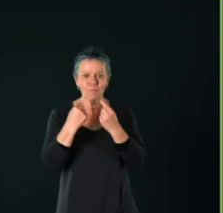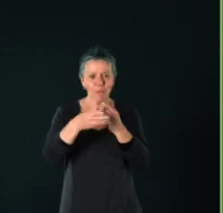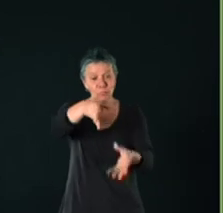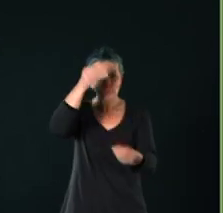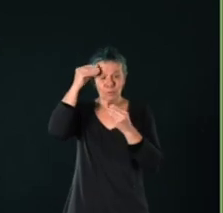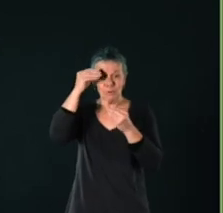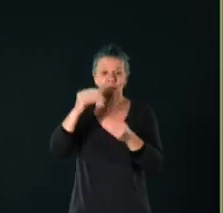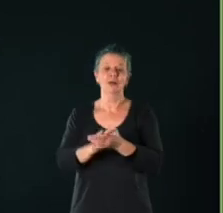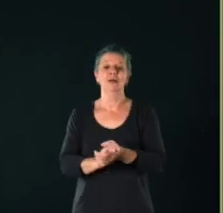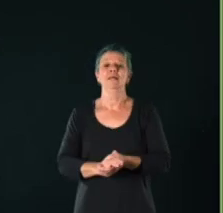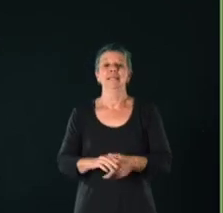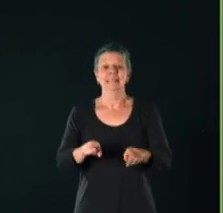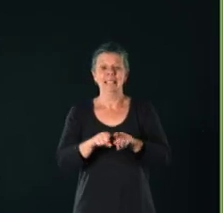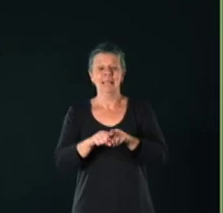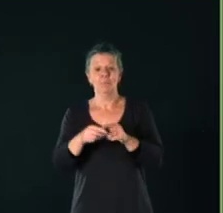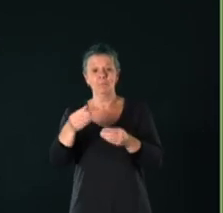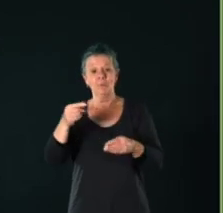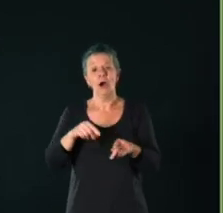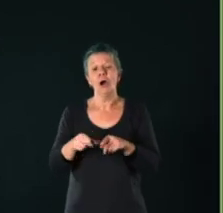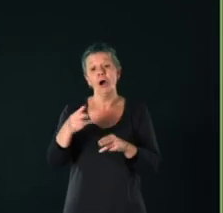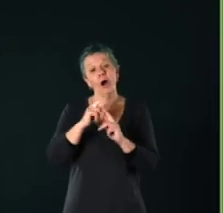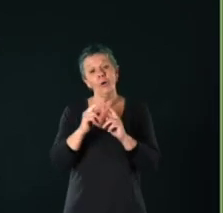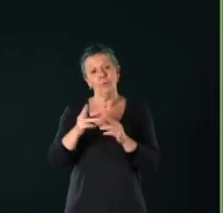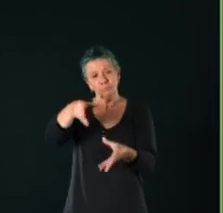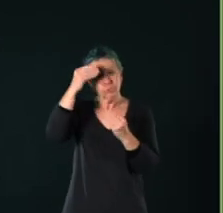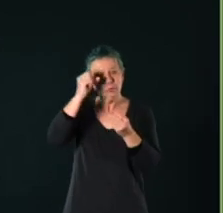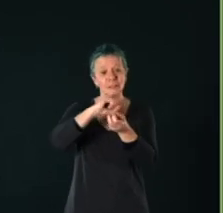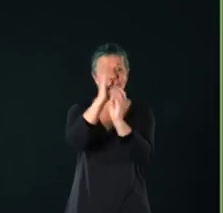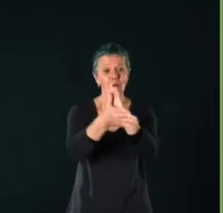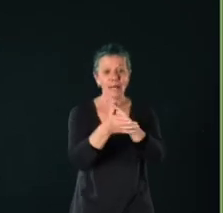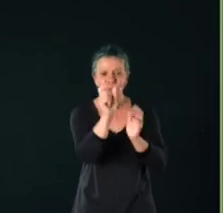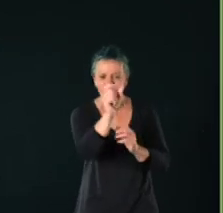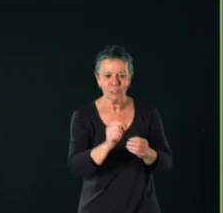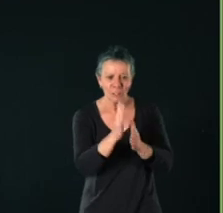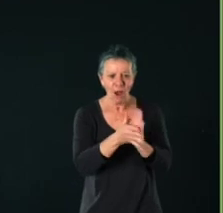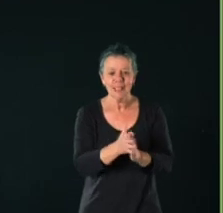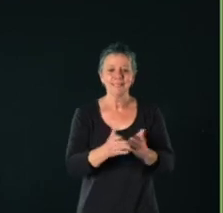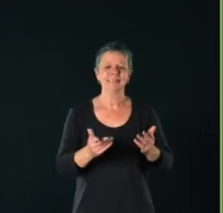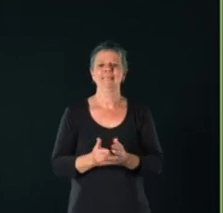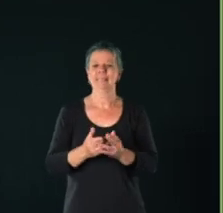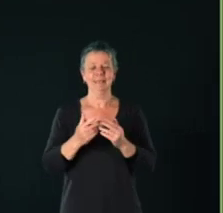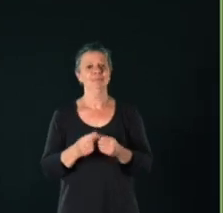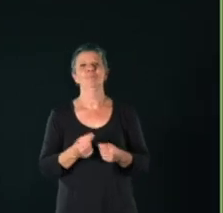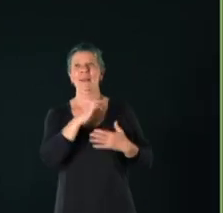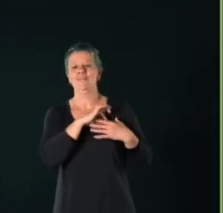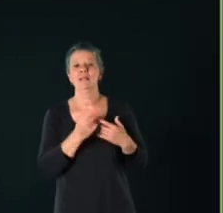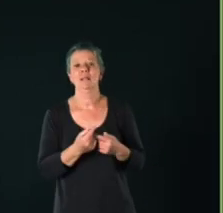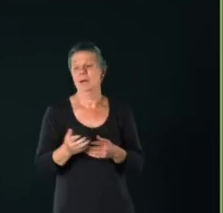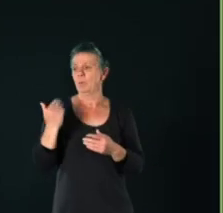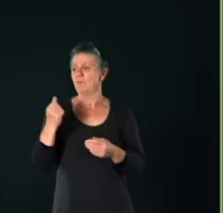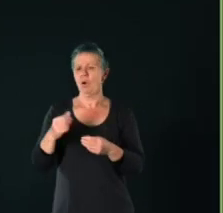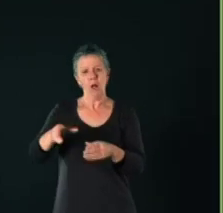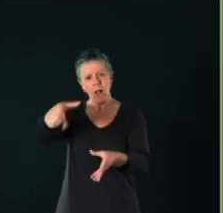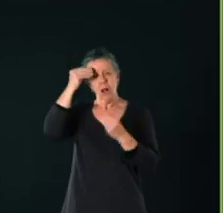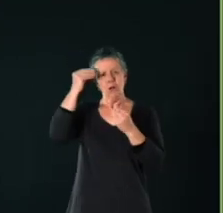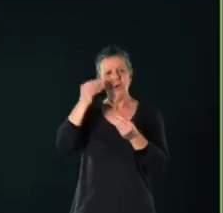Sign Language as a side benefit of being here tonight. There's a great local sign for Semenoff, which I learned earlier on, which I'm sure